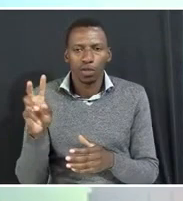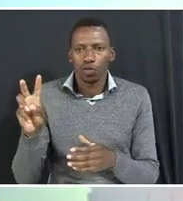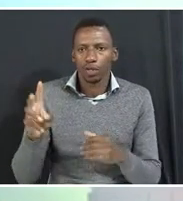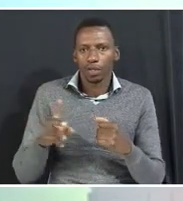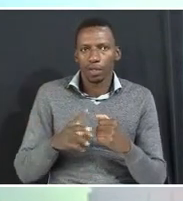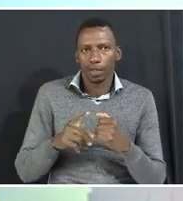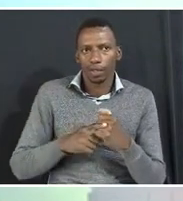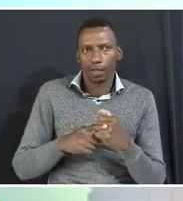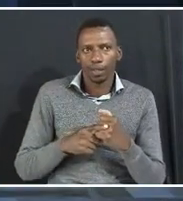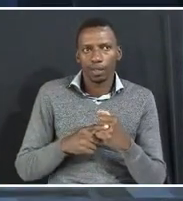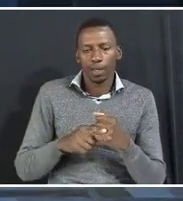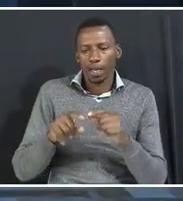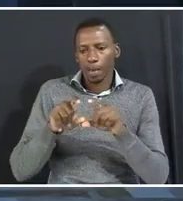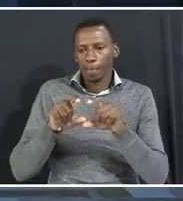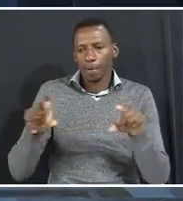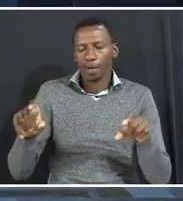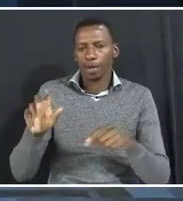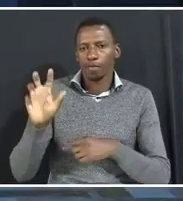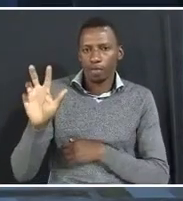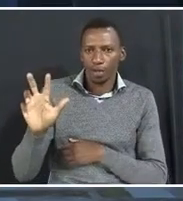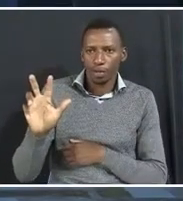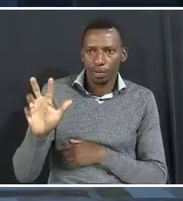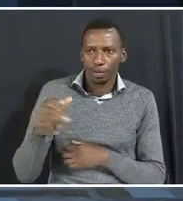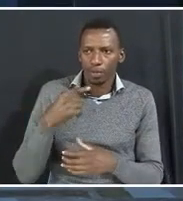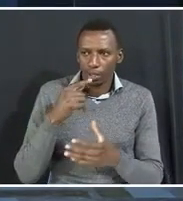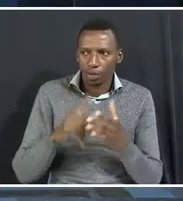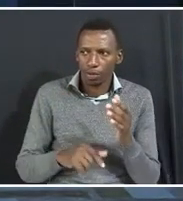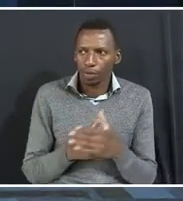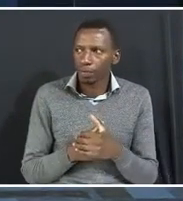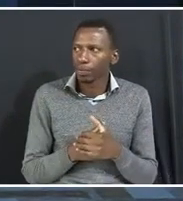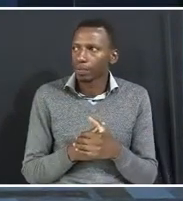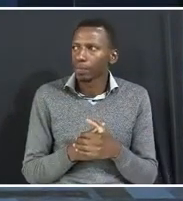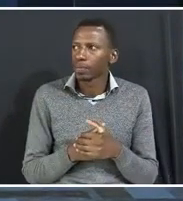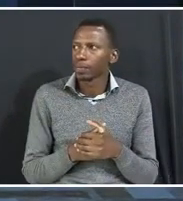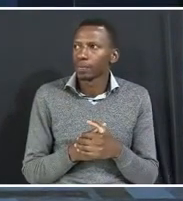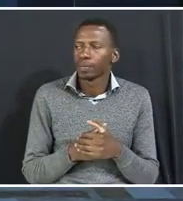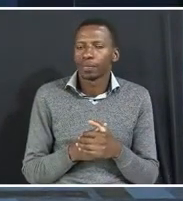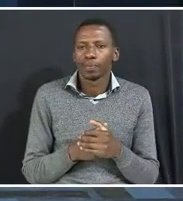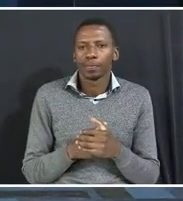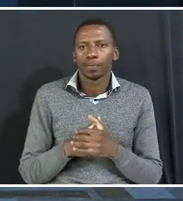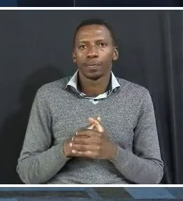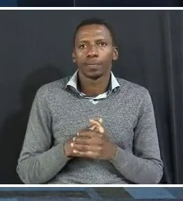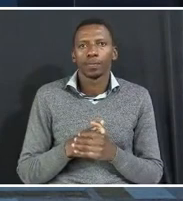326, paragraph 3. She says this: